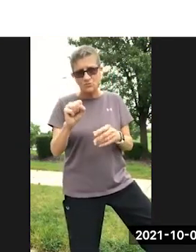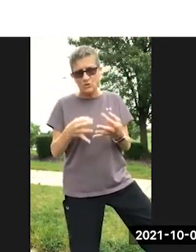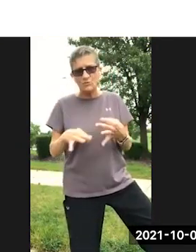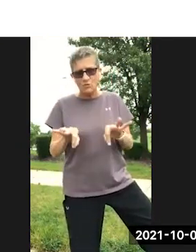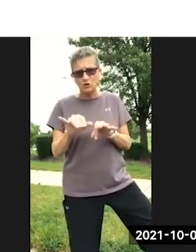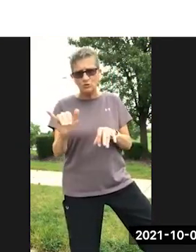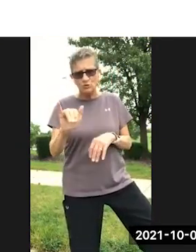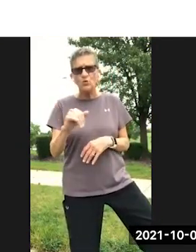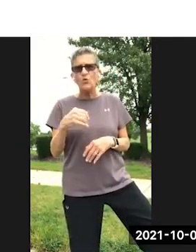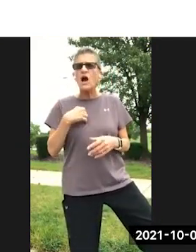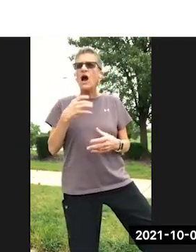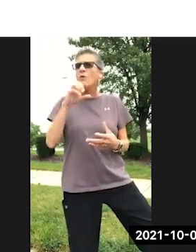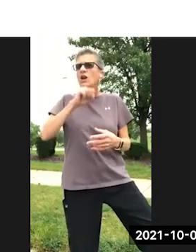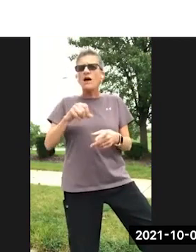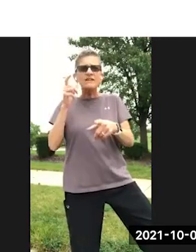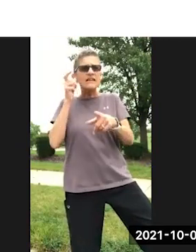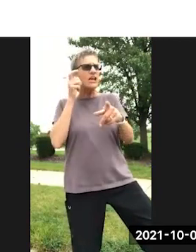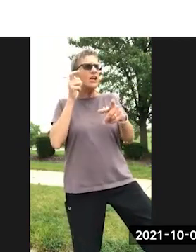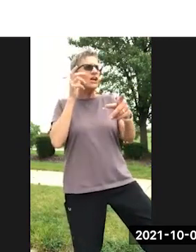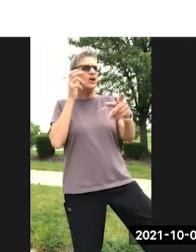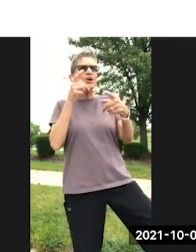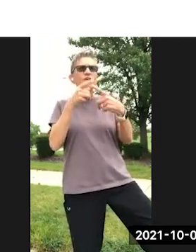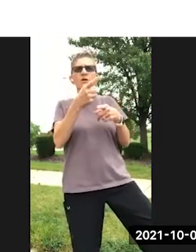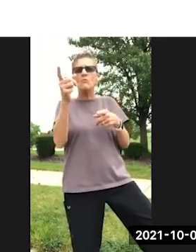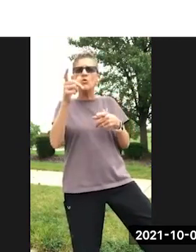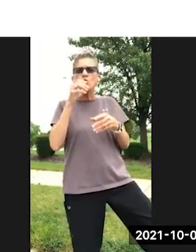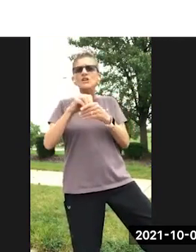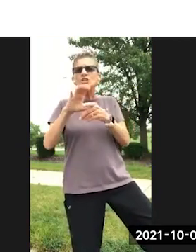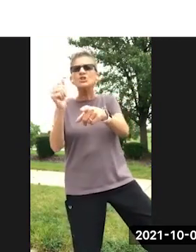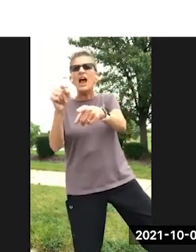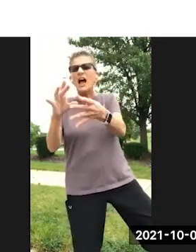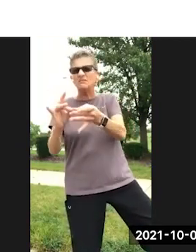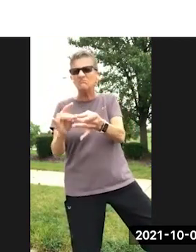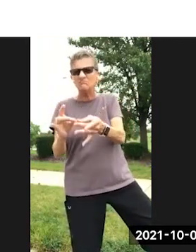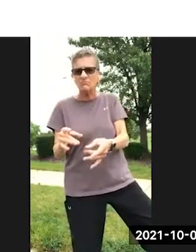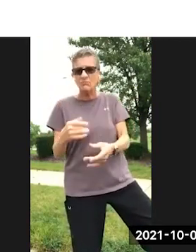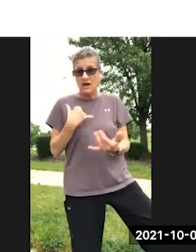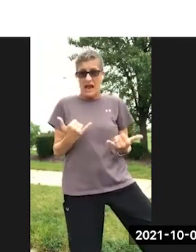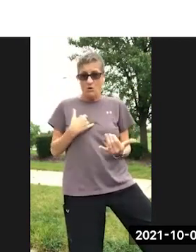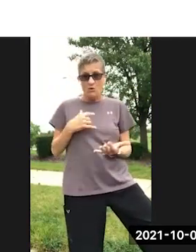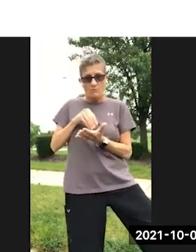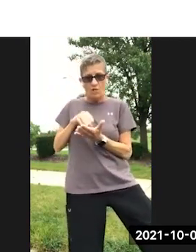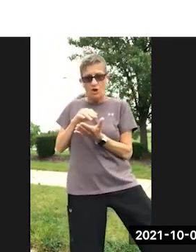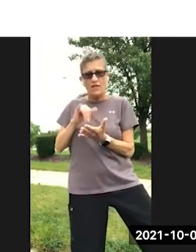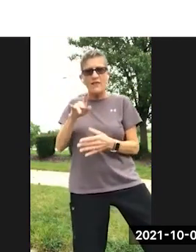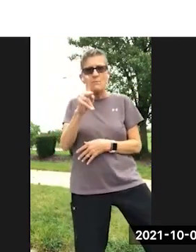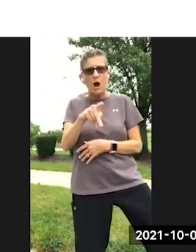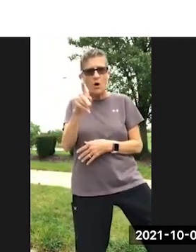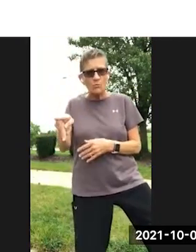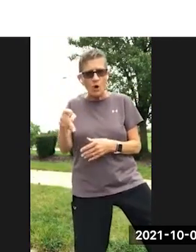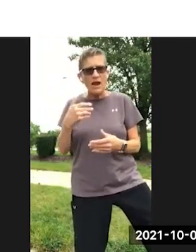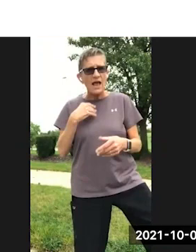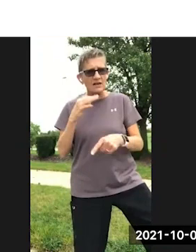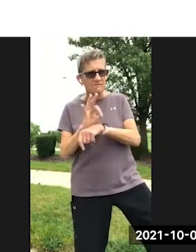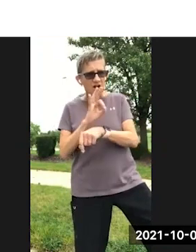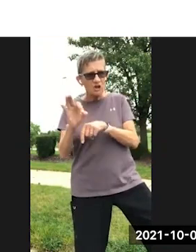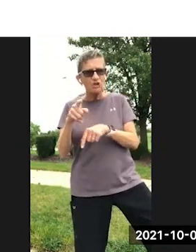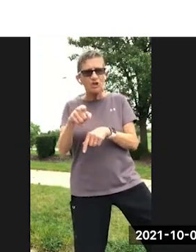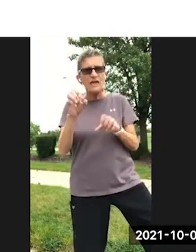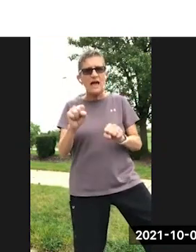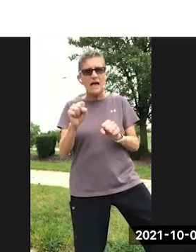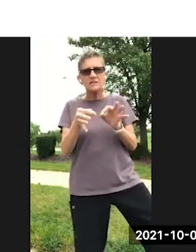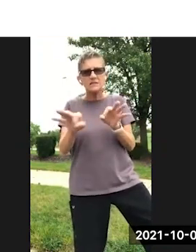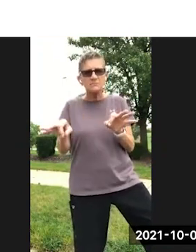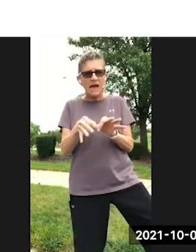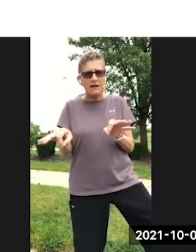have experiences with this in the chat. I'm just now learning that PowerPoint has a function where it can subtitle what's